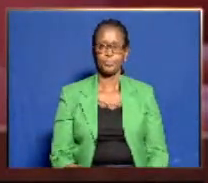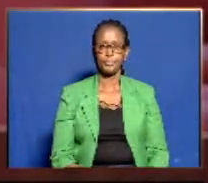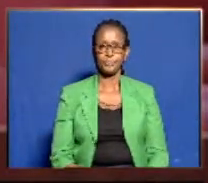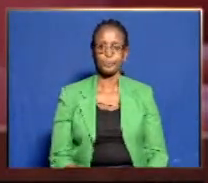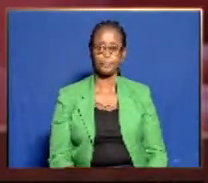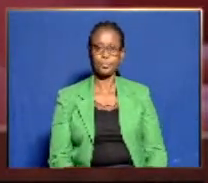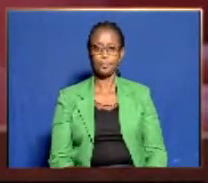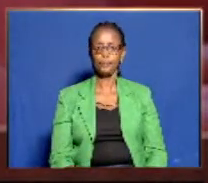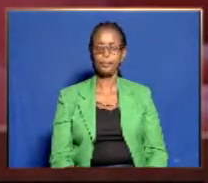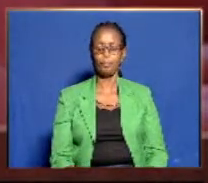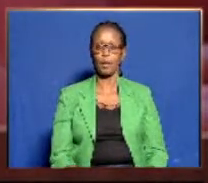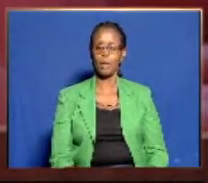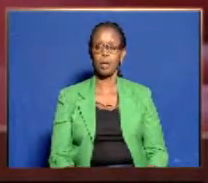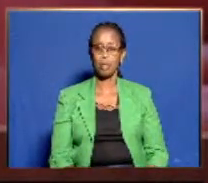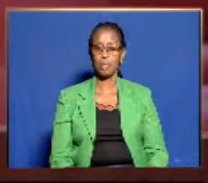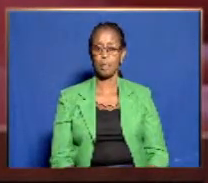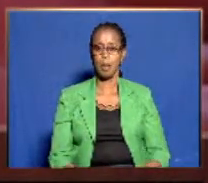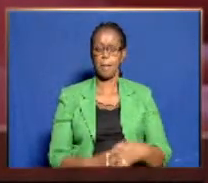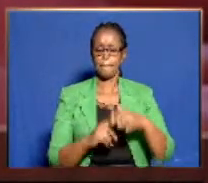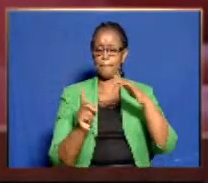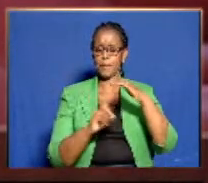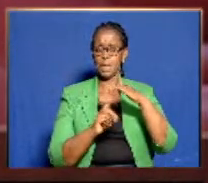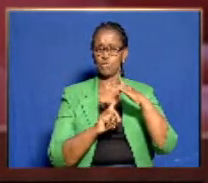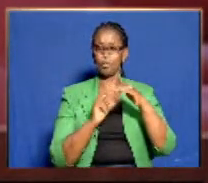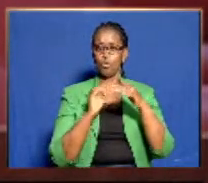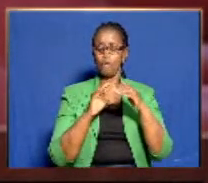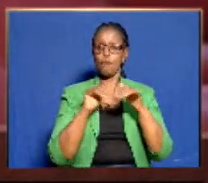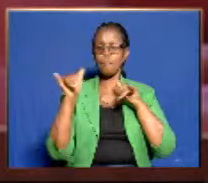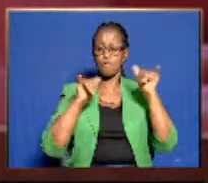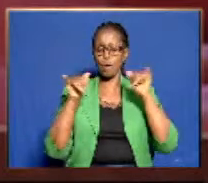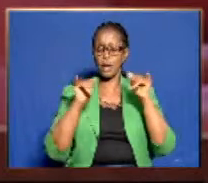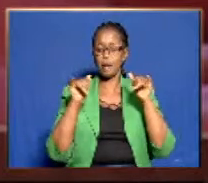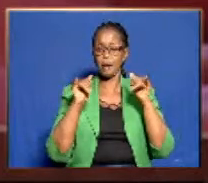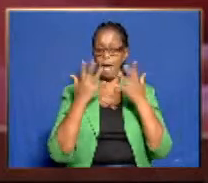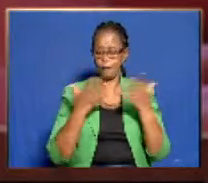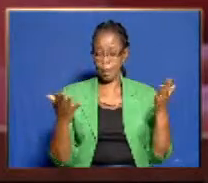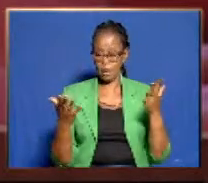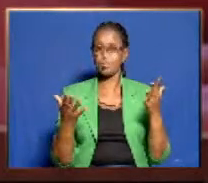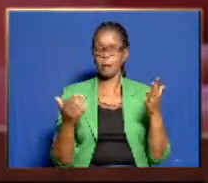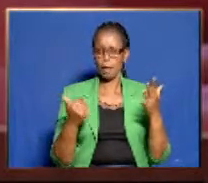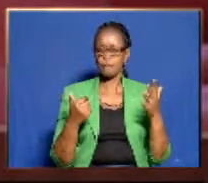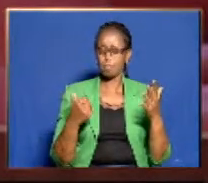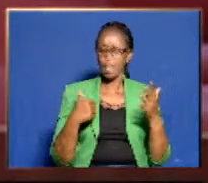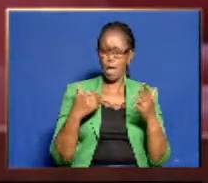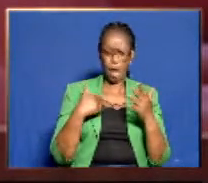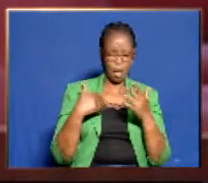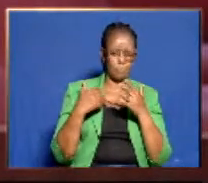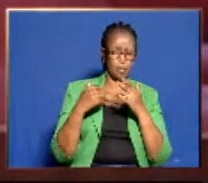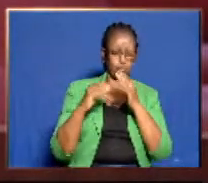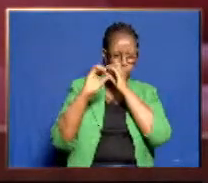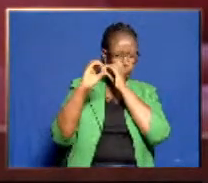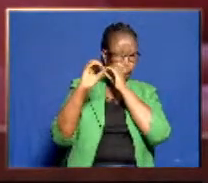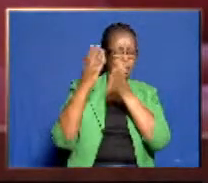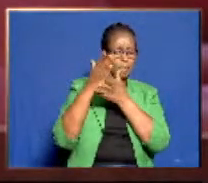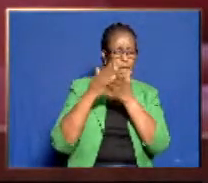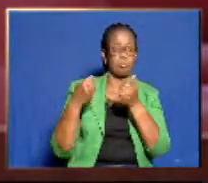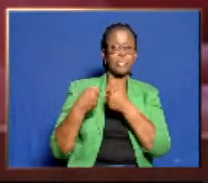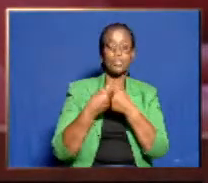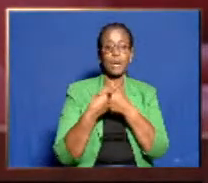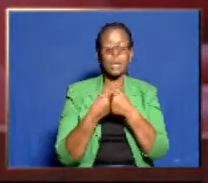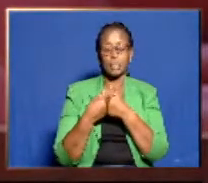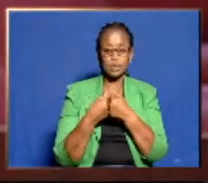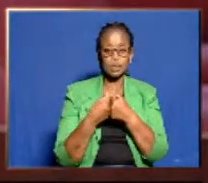the Minister of Foreign Affairs faces uncertainties given the level of funding against the requirement for the